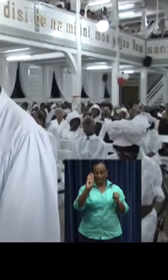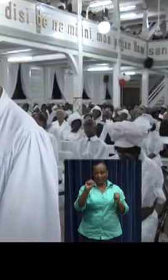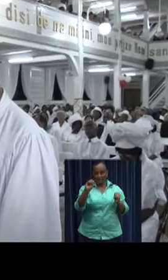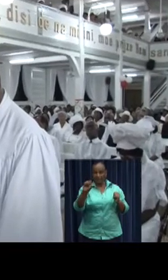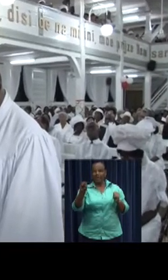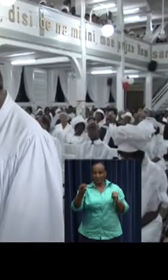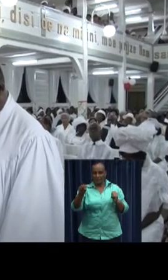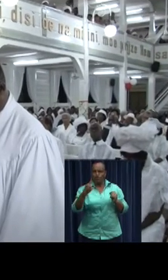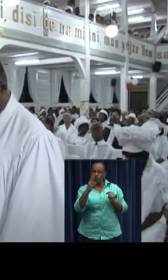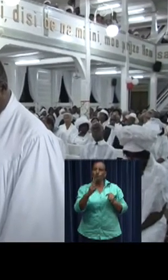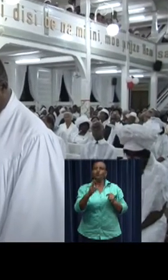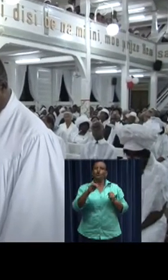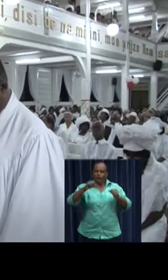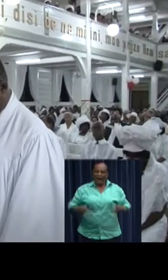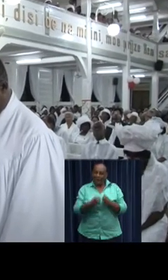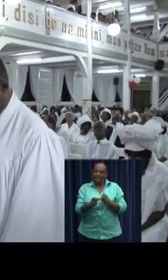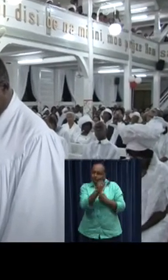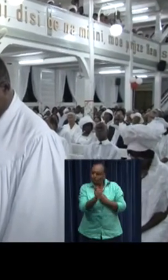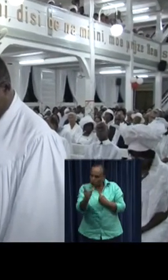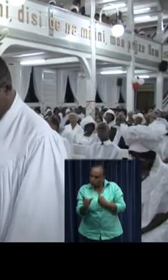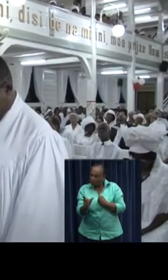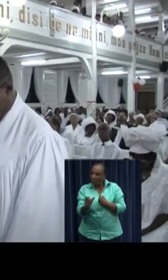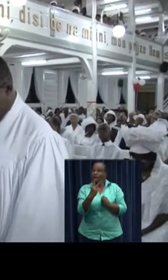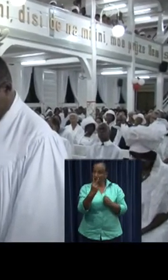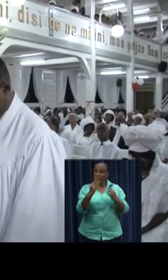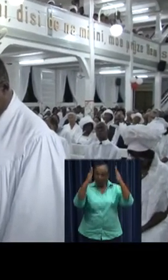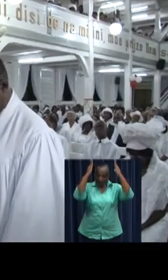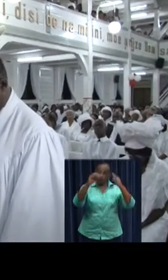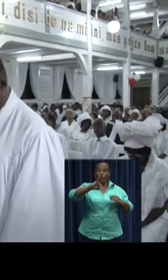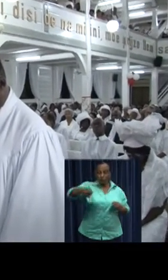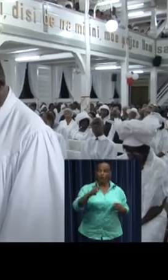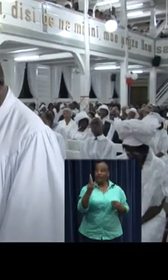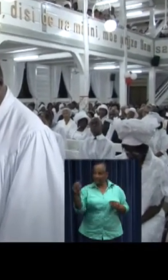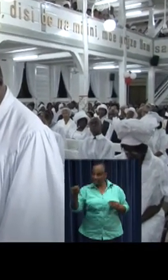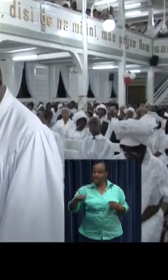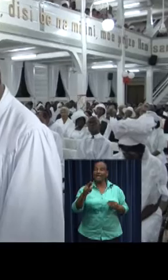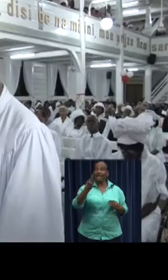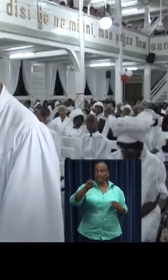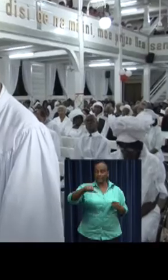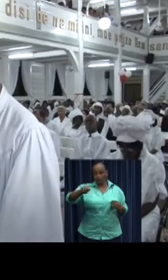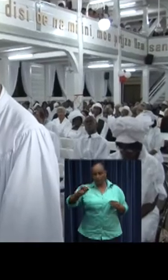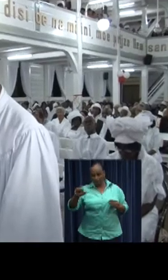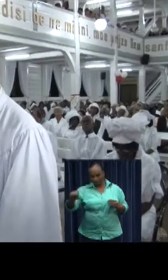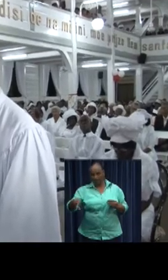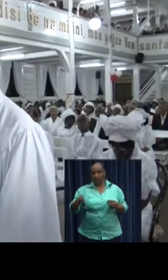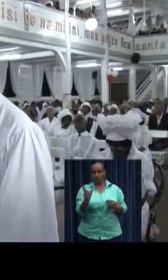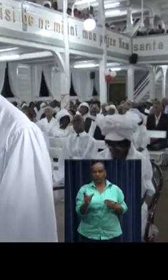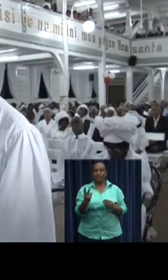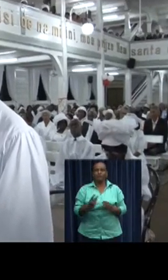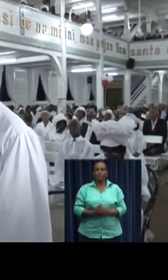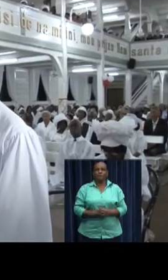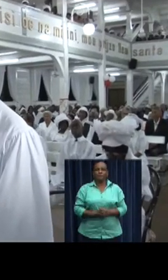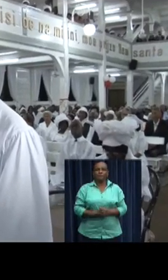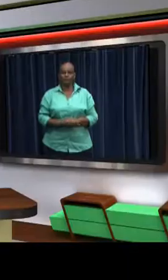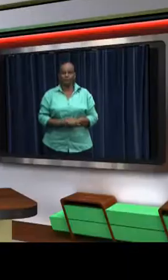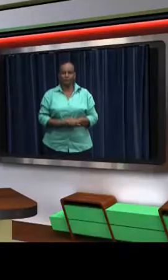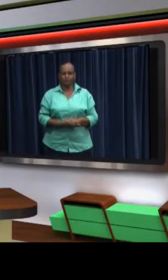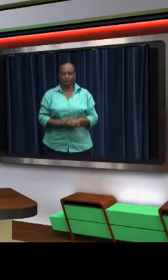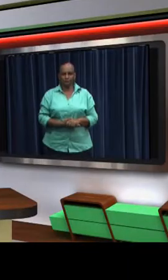the ABGS now has two active member bishops. These are Bishop John Kent and Bishop Reynald Pansa.